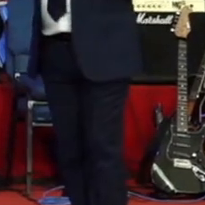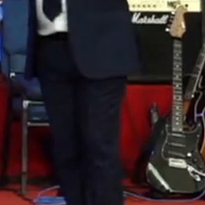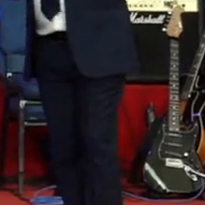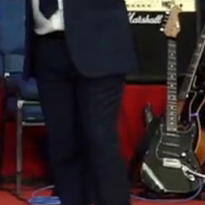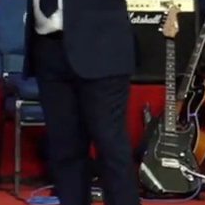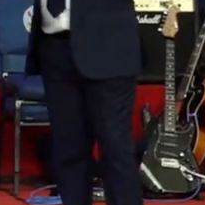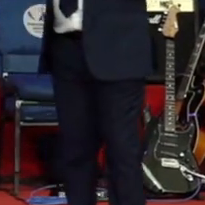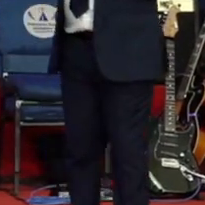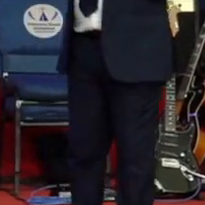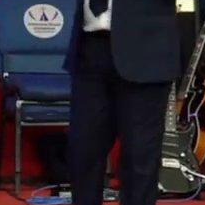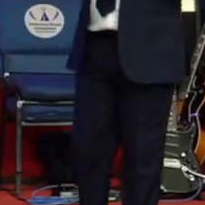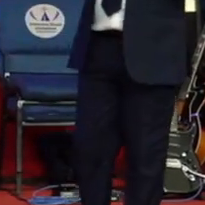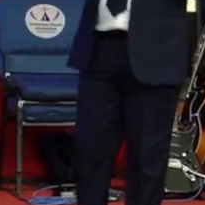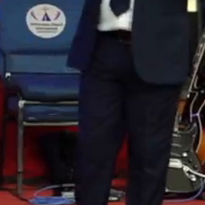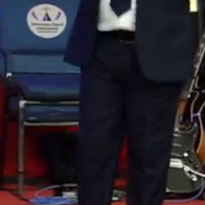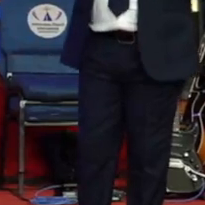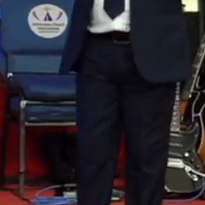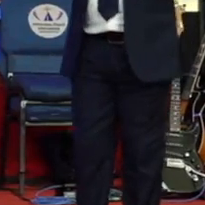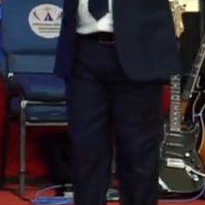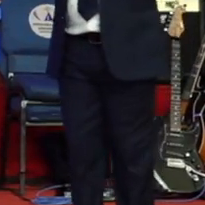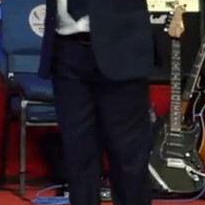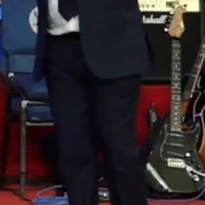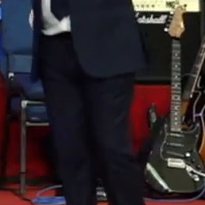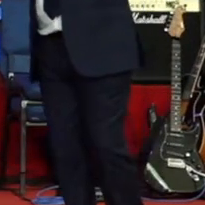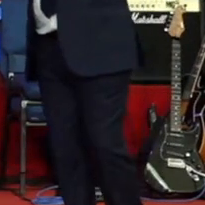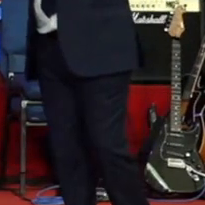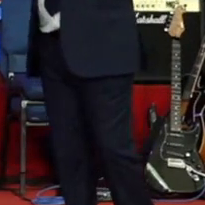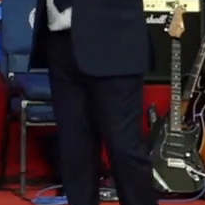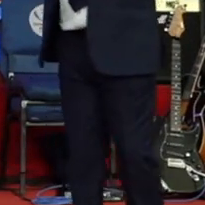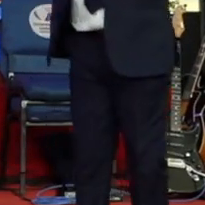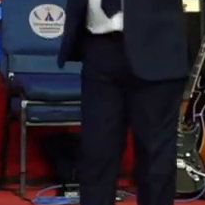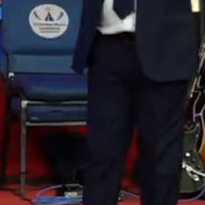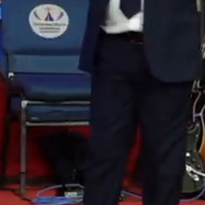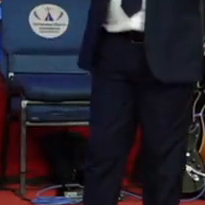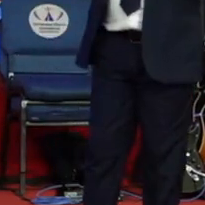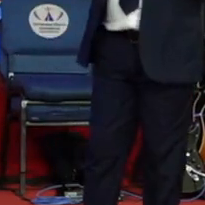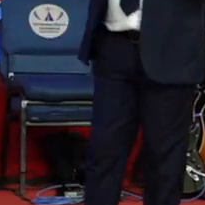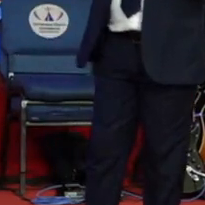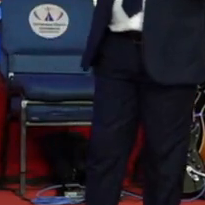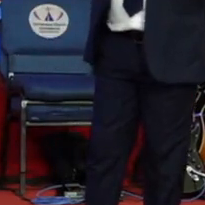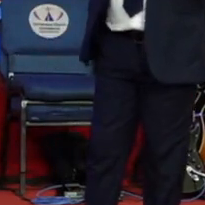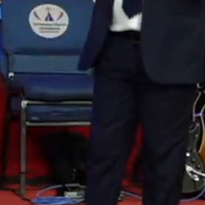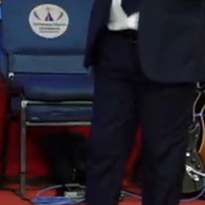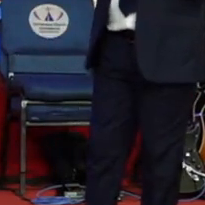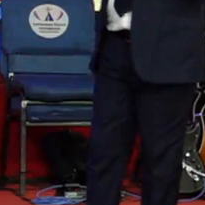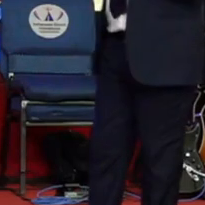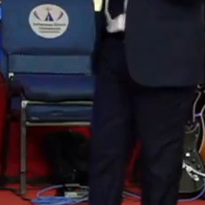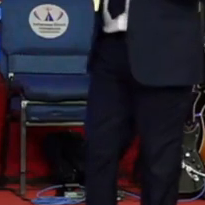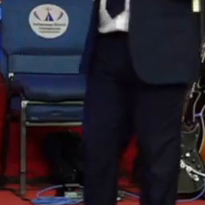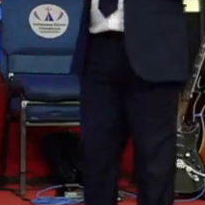a miracle breakthrough. Wakati unaombea mambo mazito ambayo ni hawai ama mambo ambayo unahitaji upenyo